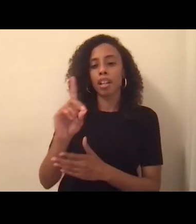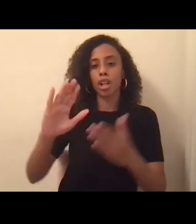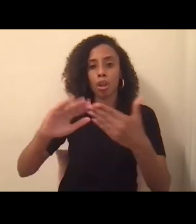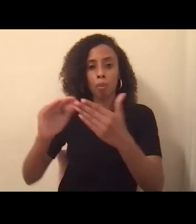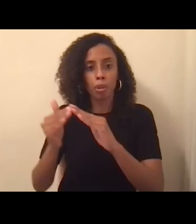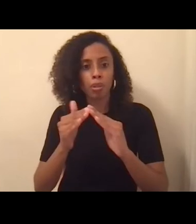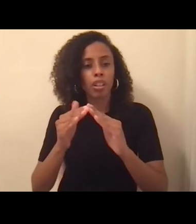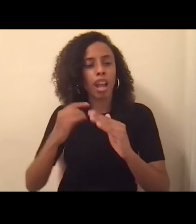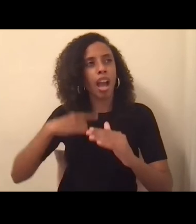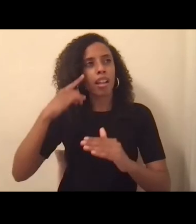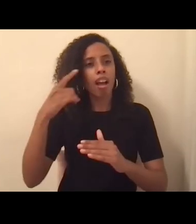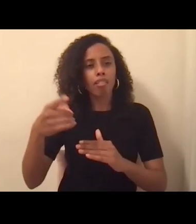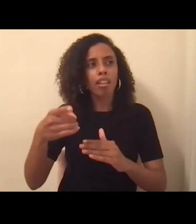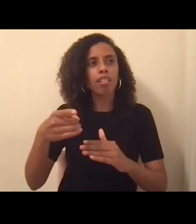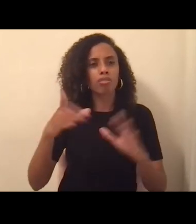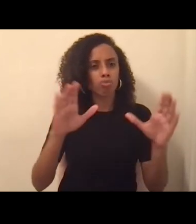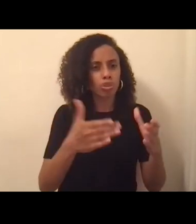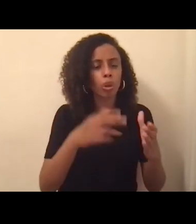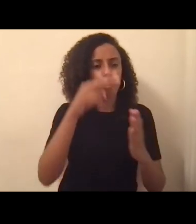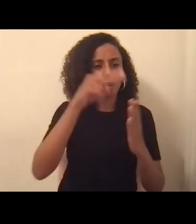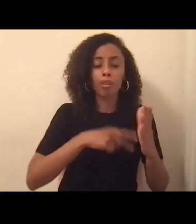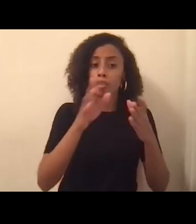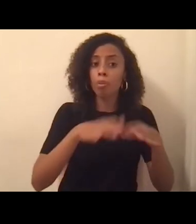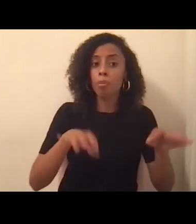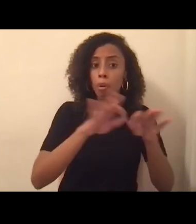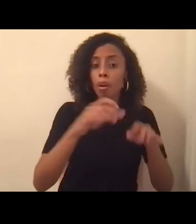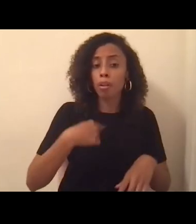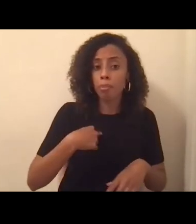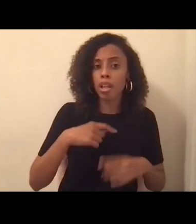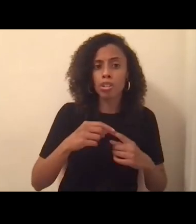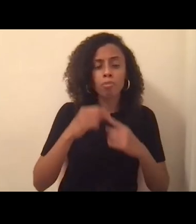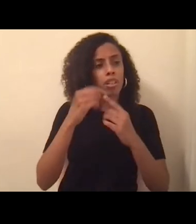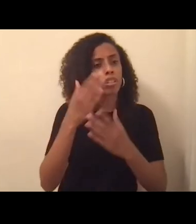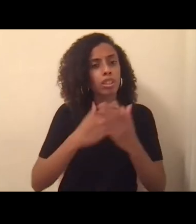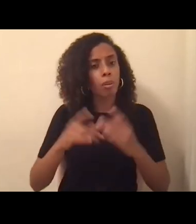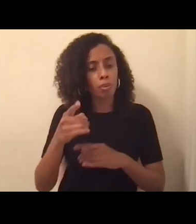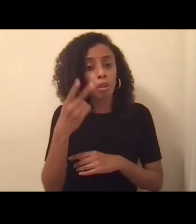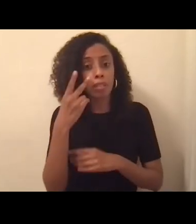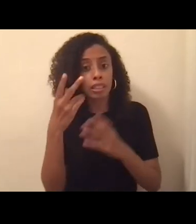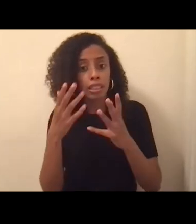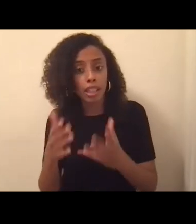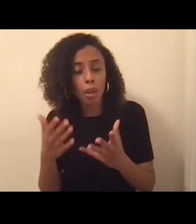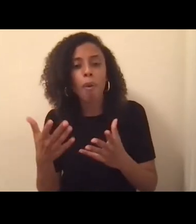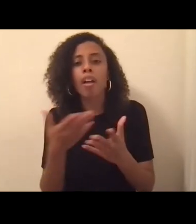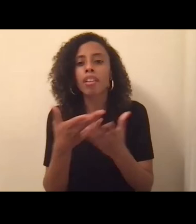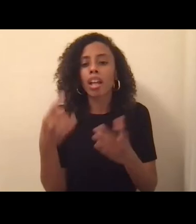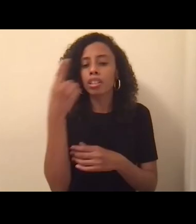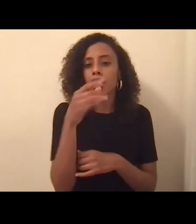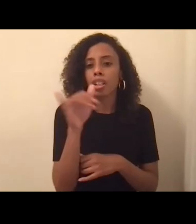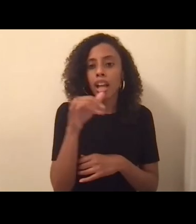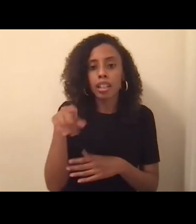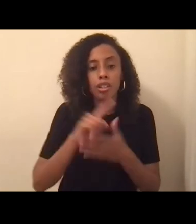really, really important for me, especially some of you have seen what things looked like for me this